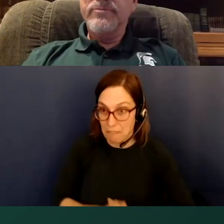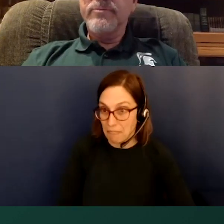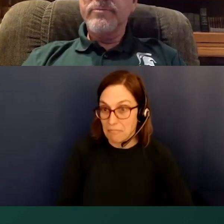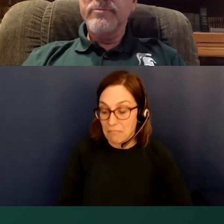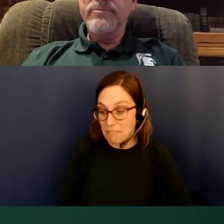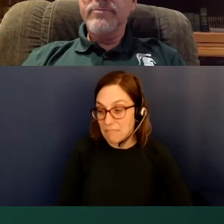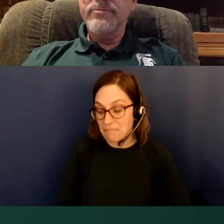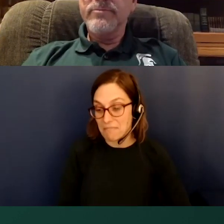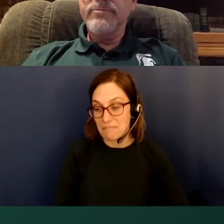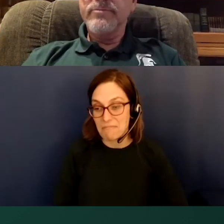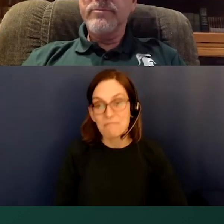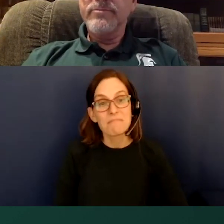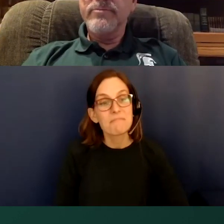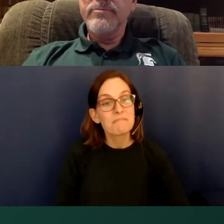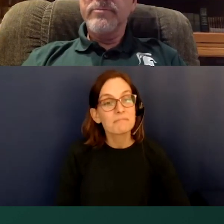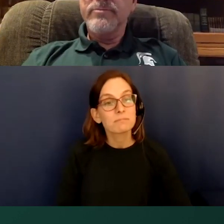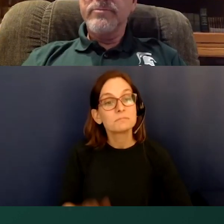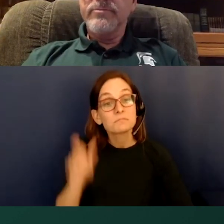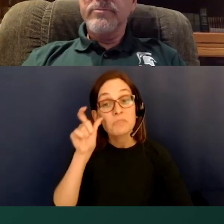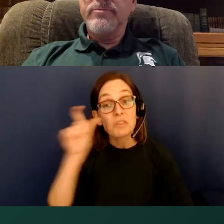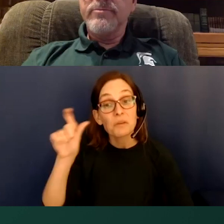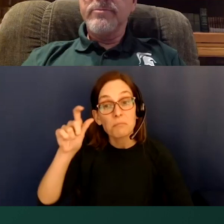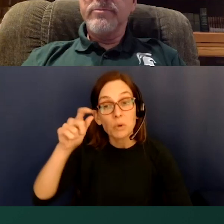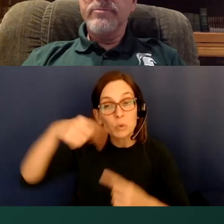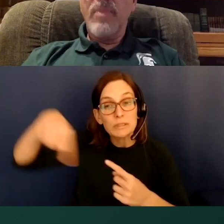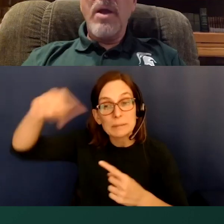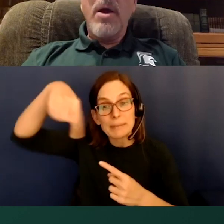Okay. How does the moon spin around the Earth?